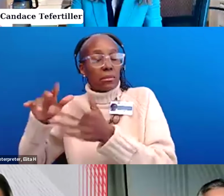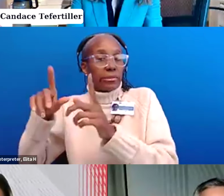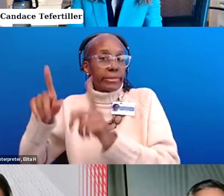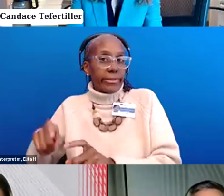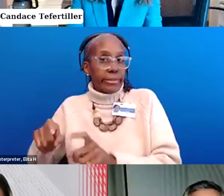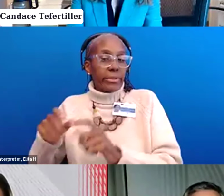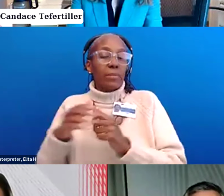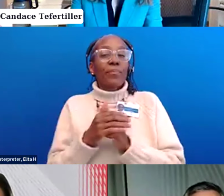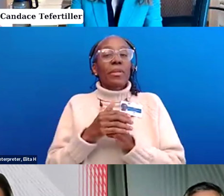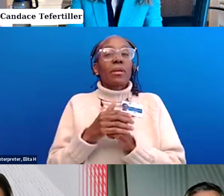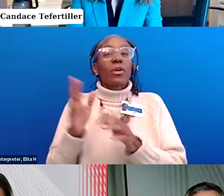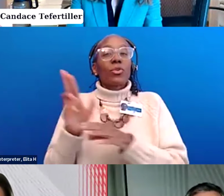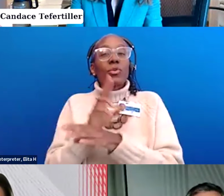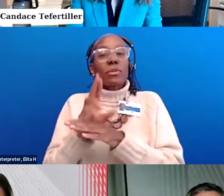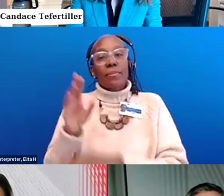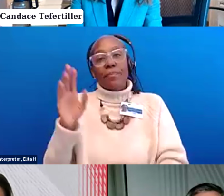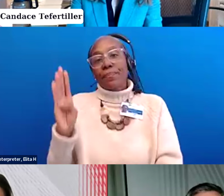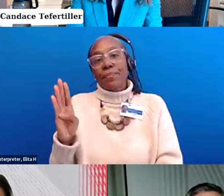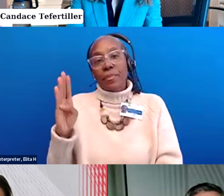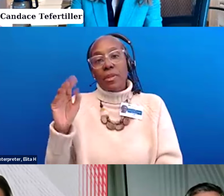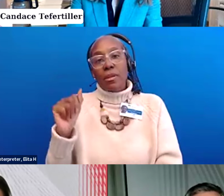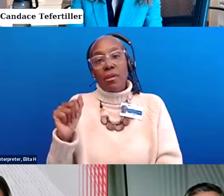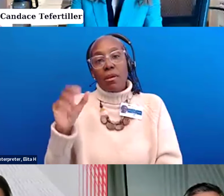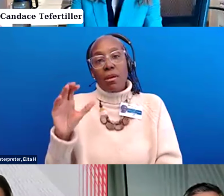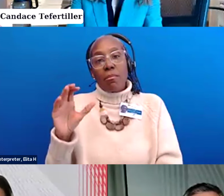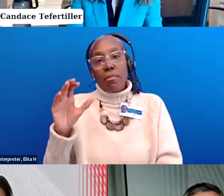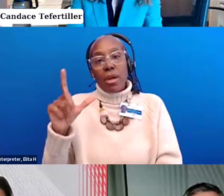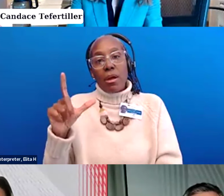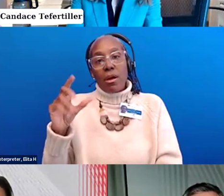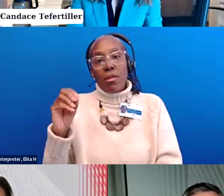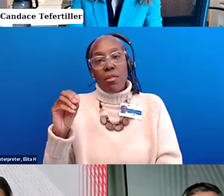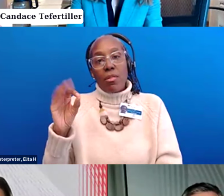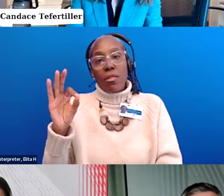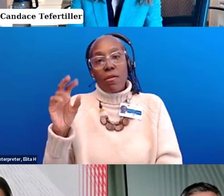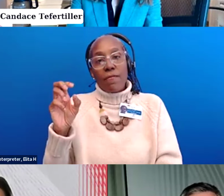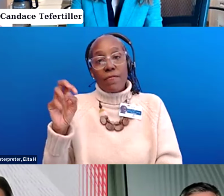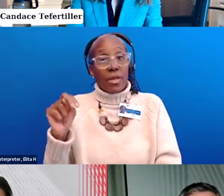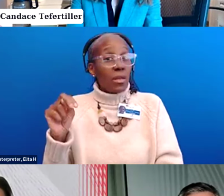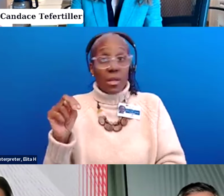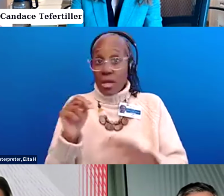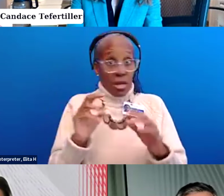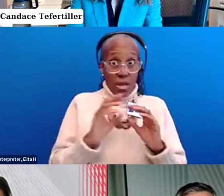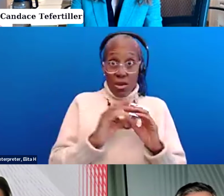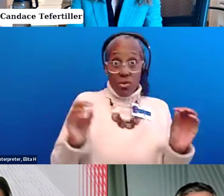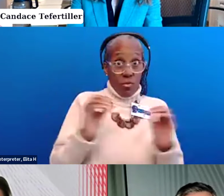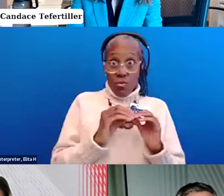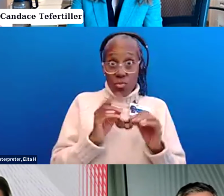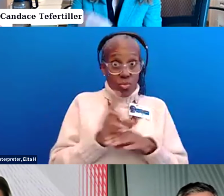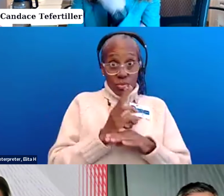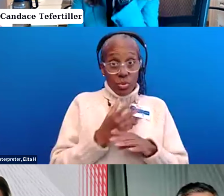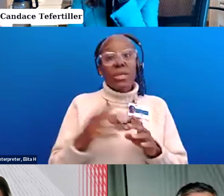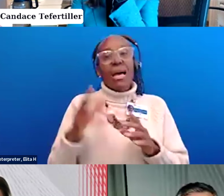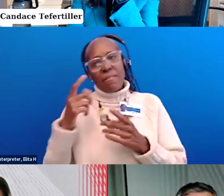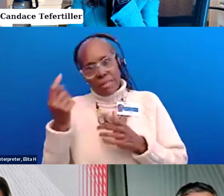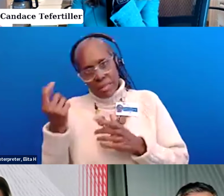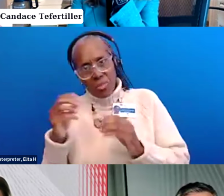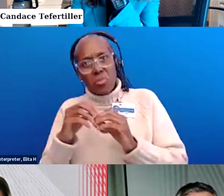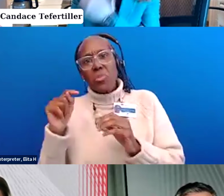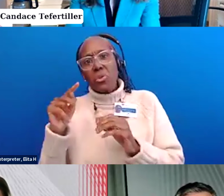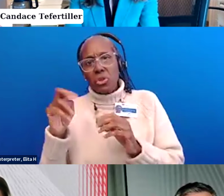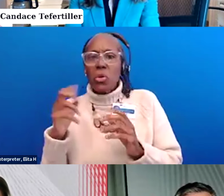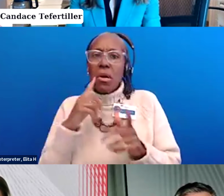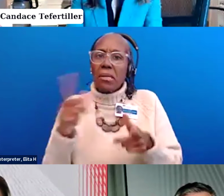taking baclofen. And I no longer take any baclofen. I still have a little bit of tone, but it can be